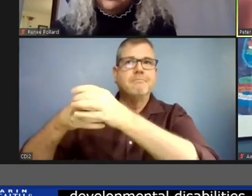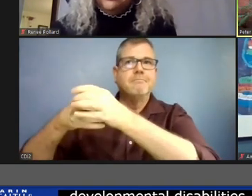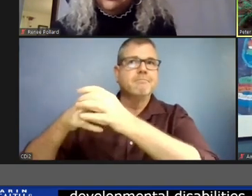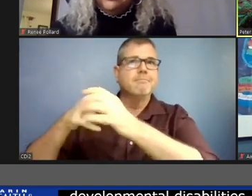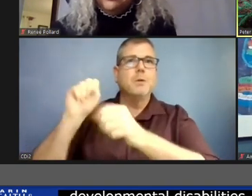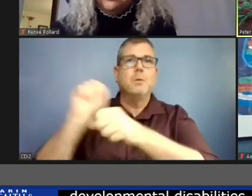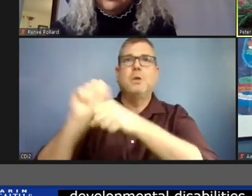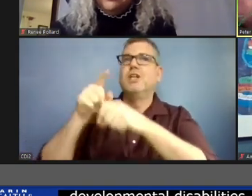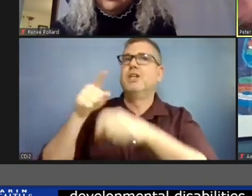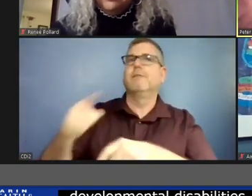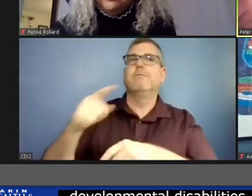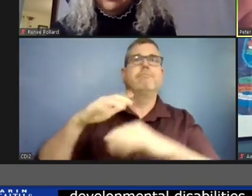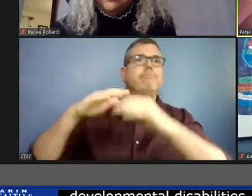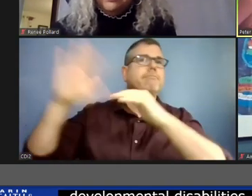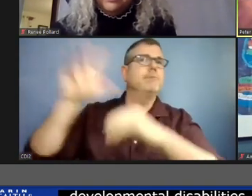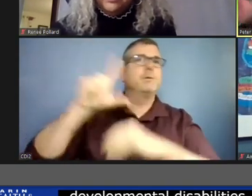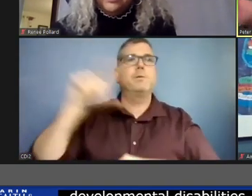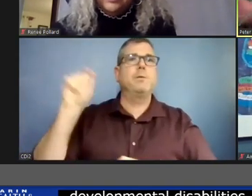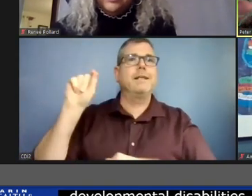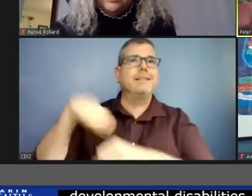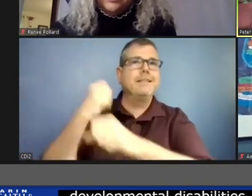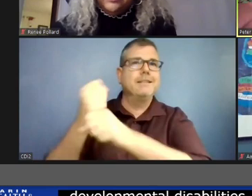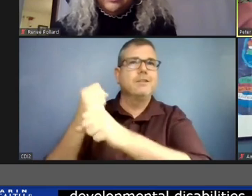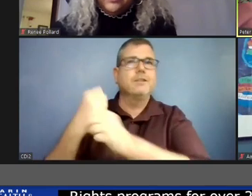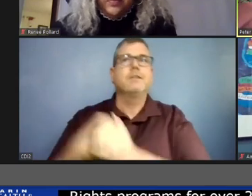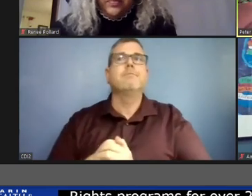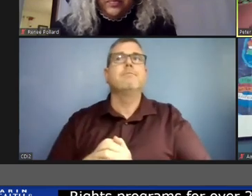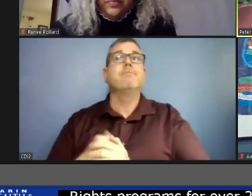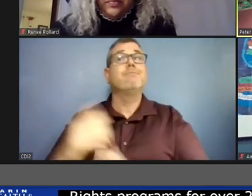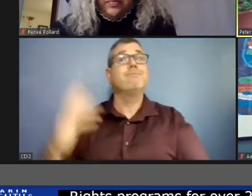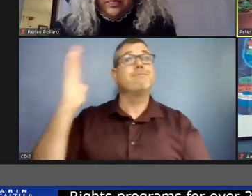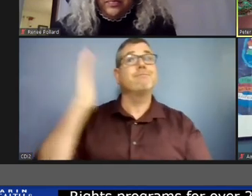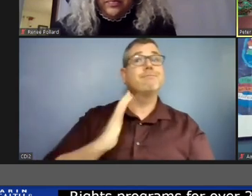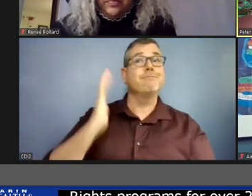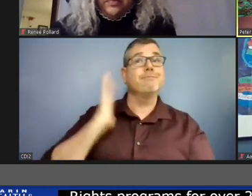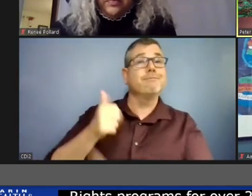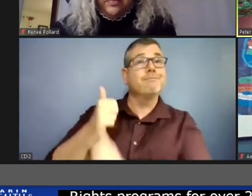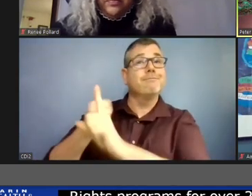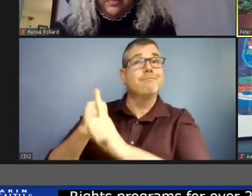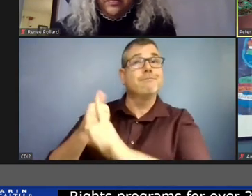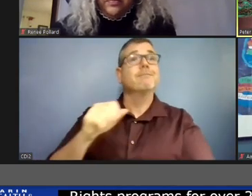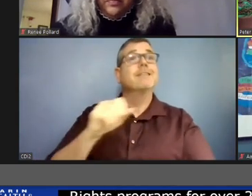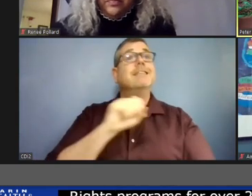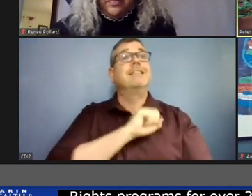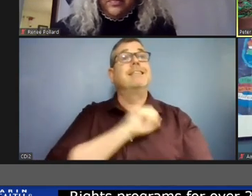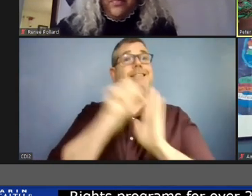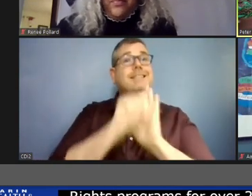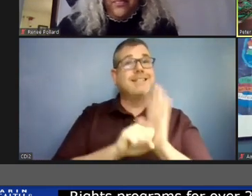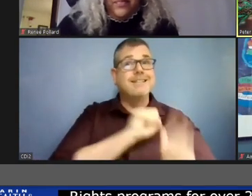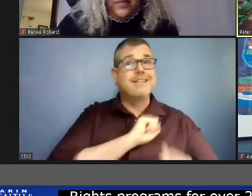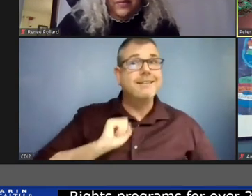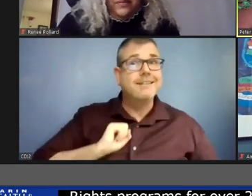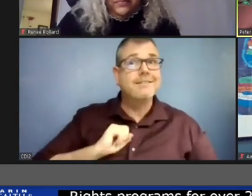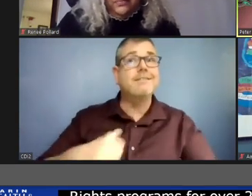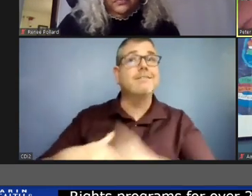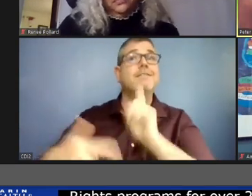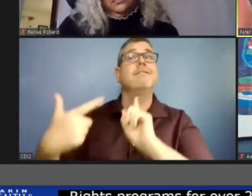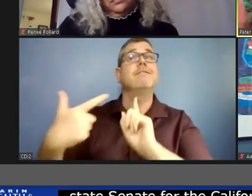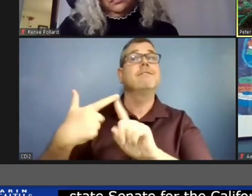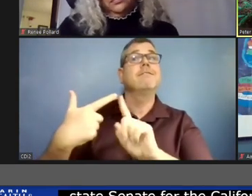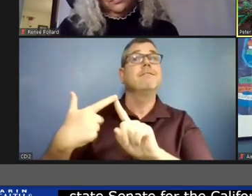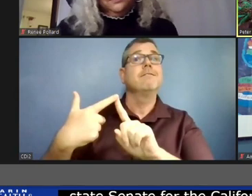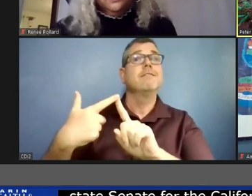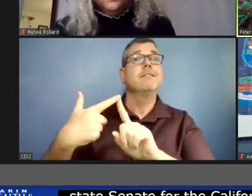including in the state Senate for the California Attorney General's office and as appointee of two